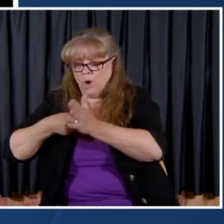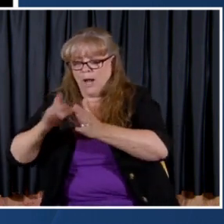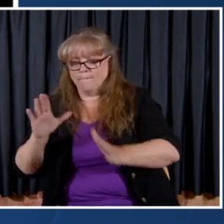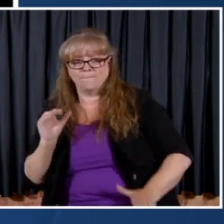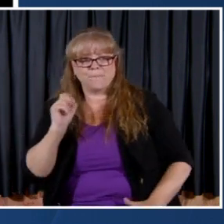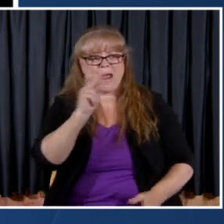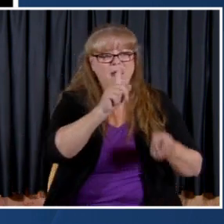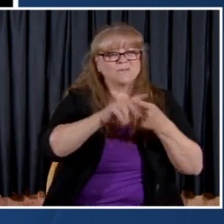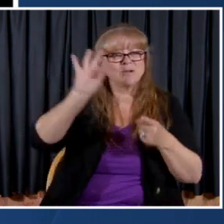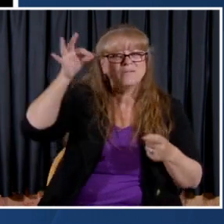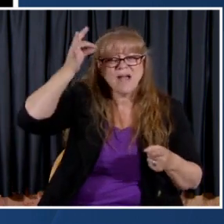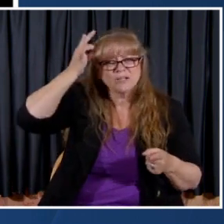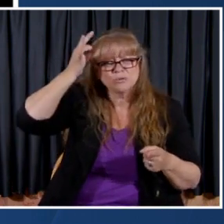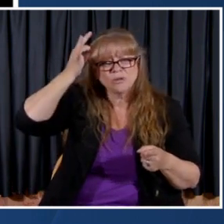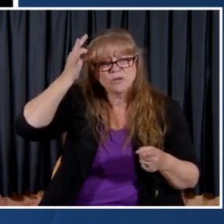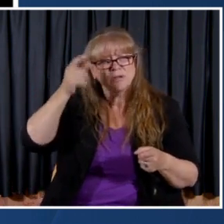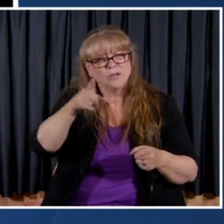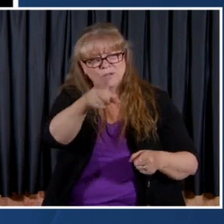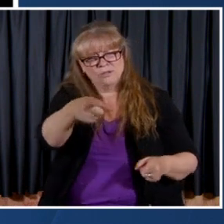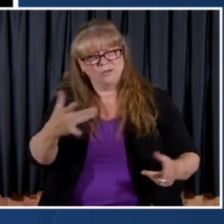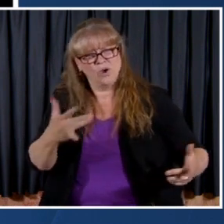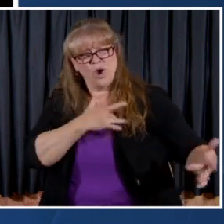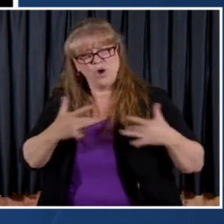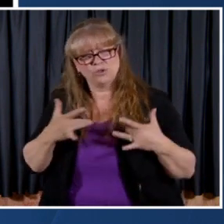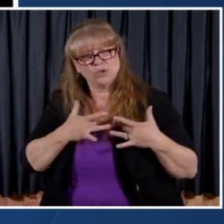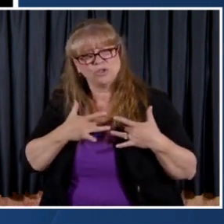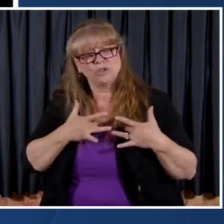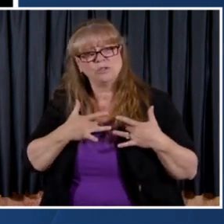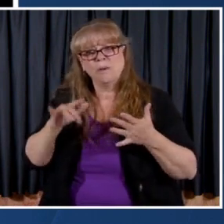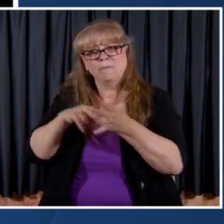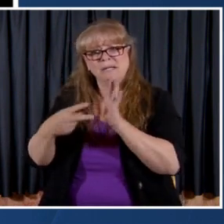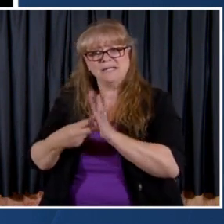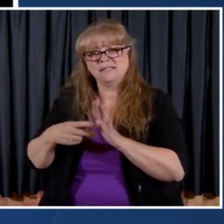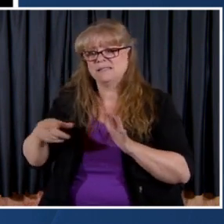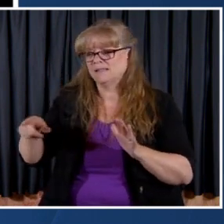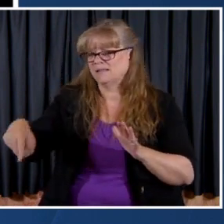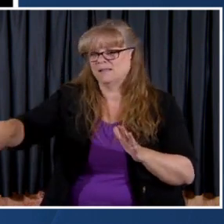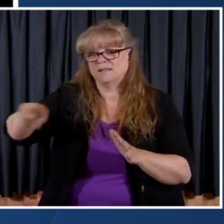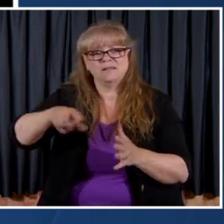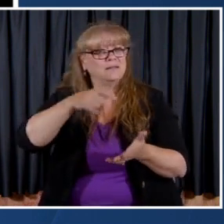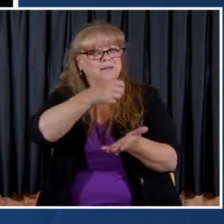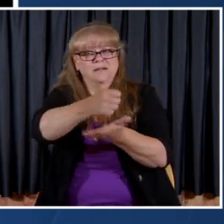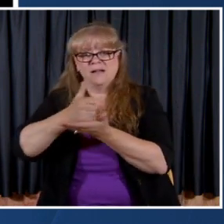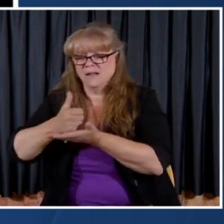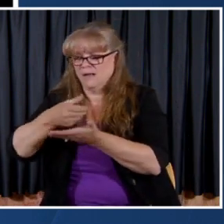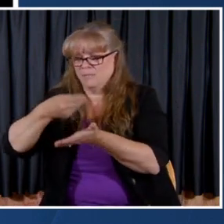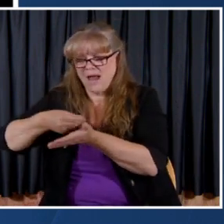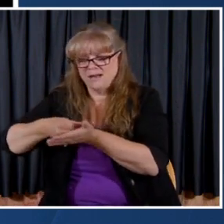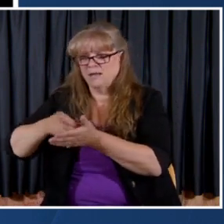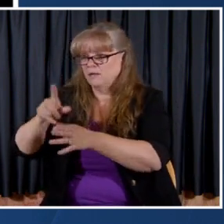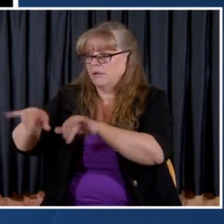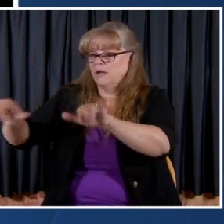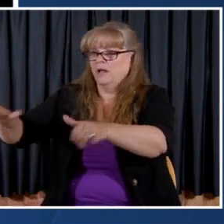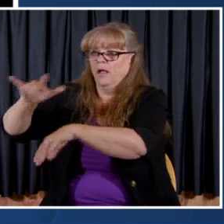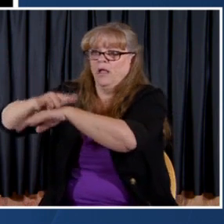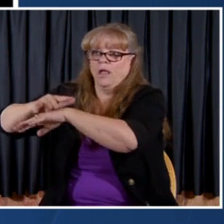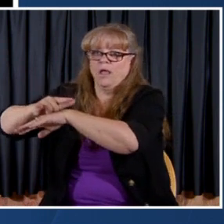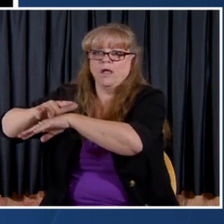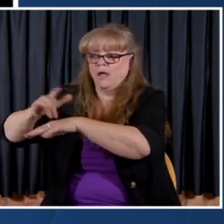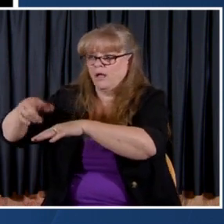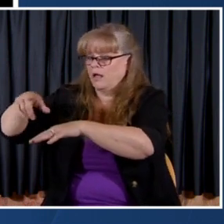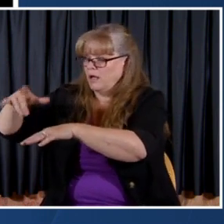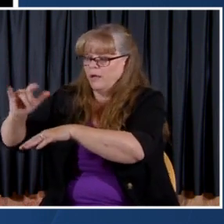airports. It'll just go somewhere else. There are a lot of people, some congressmen, who are calling on the FAA to redo the